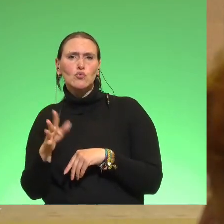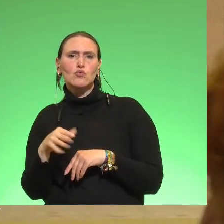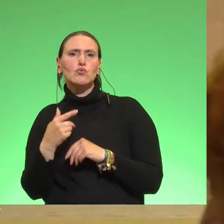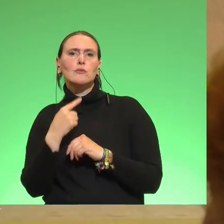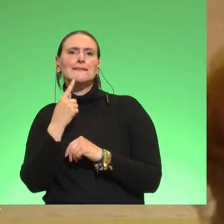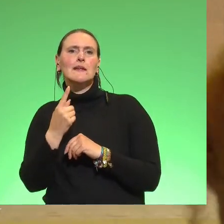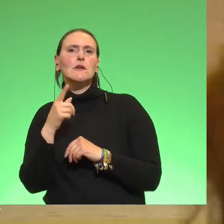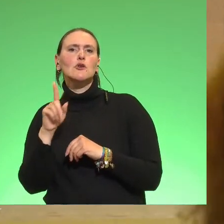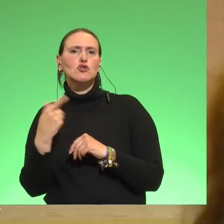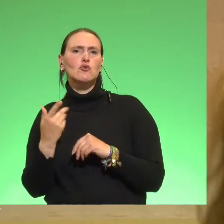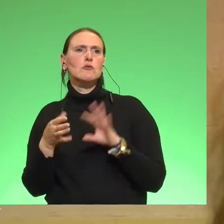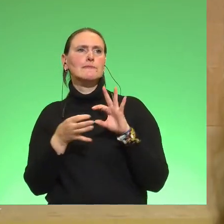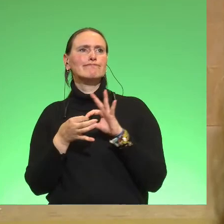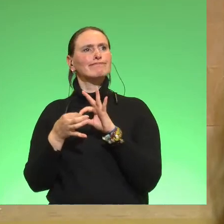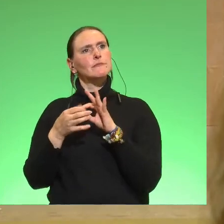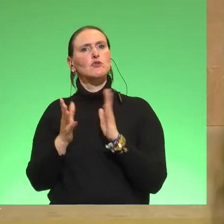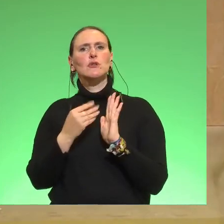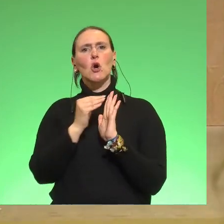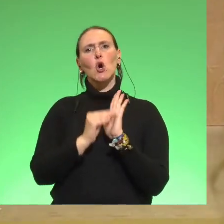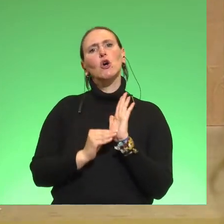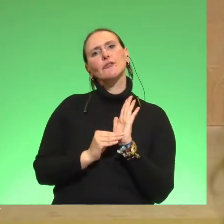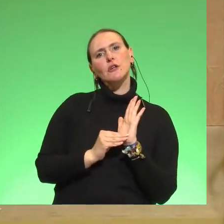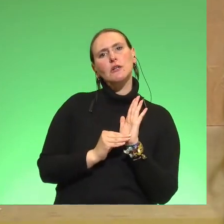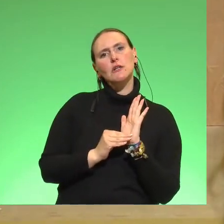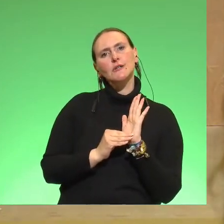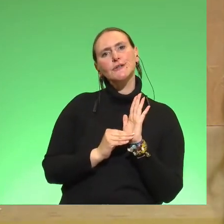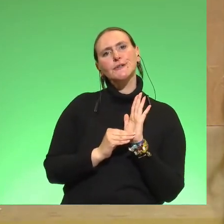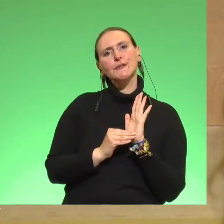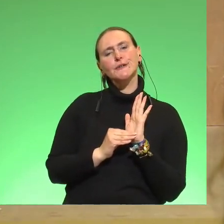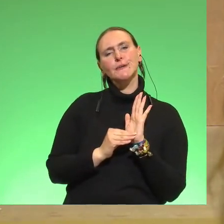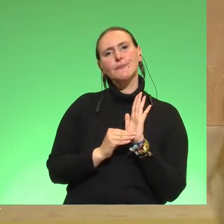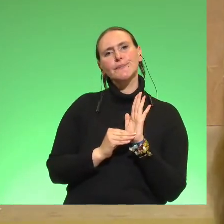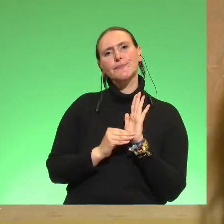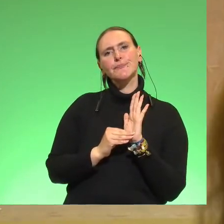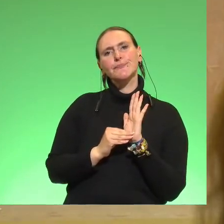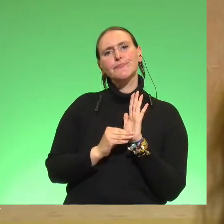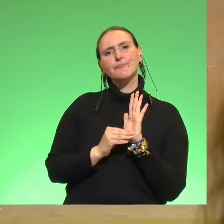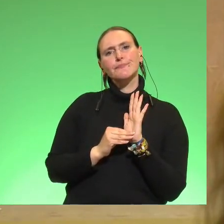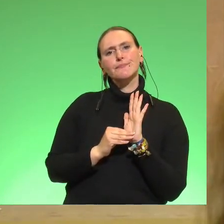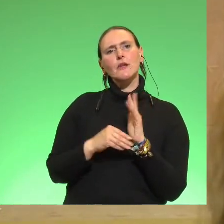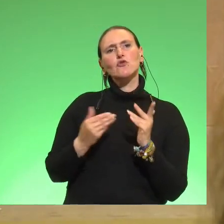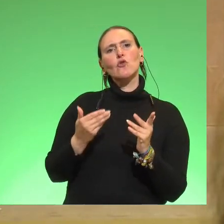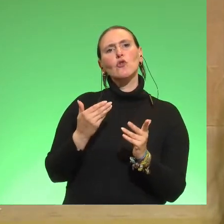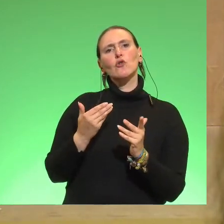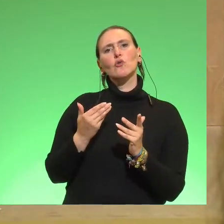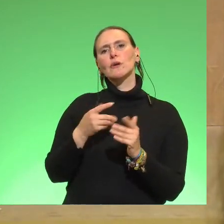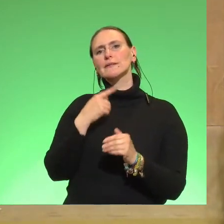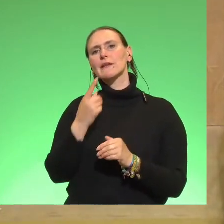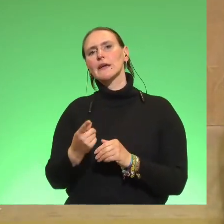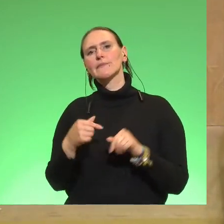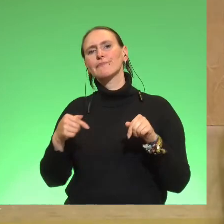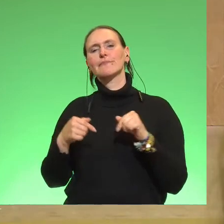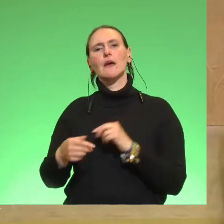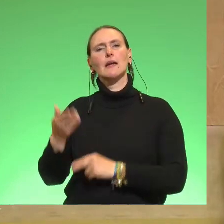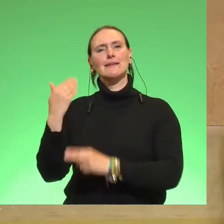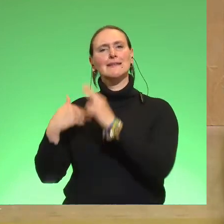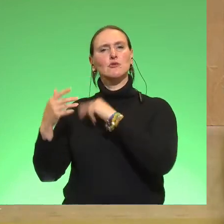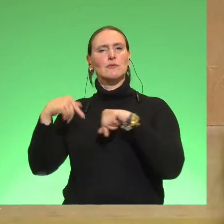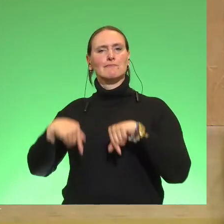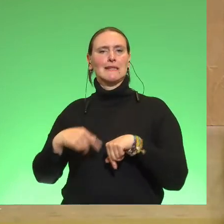author, which apparently in our, let's say, European history we did way too